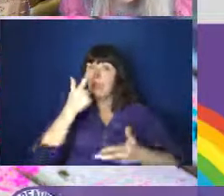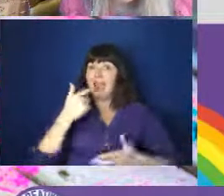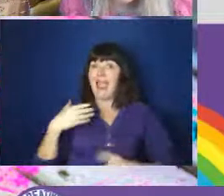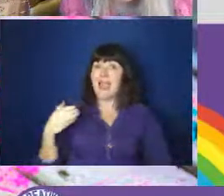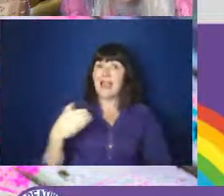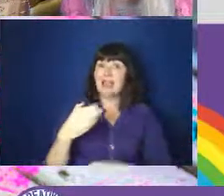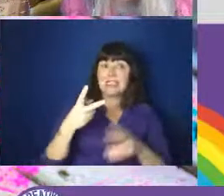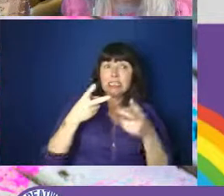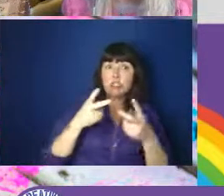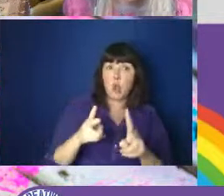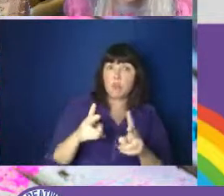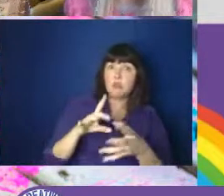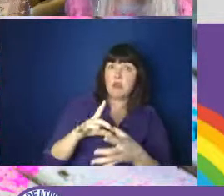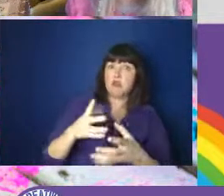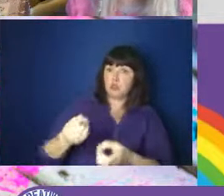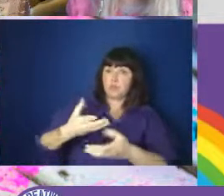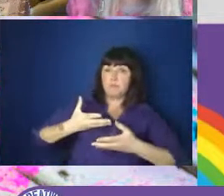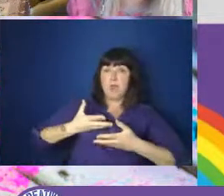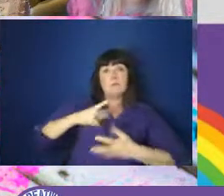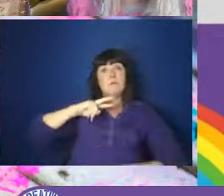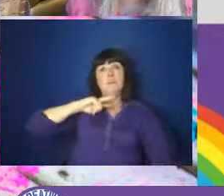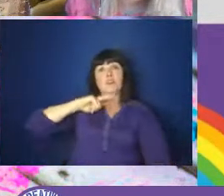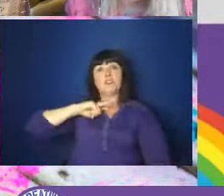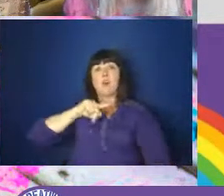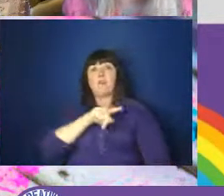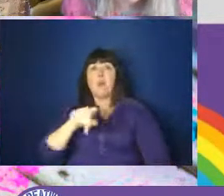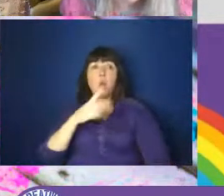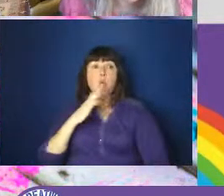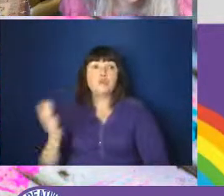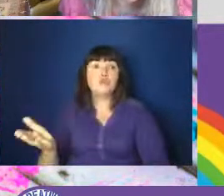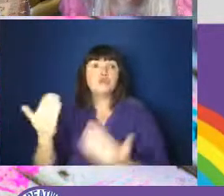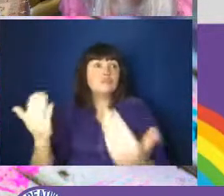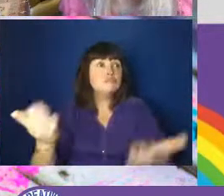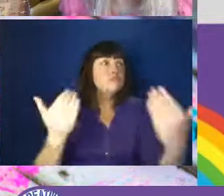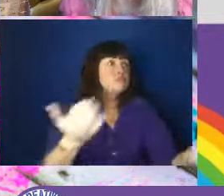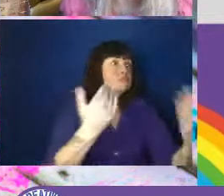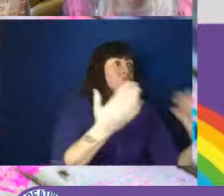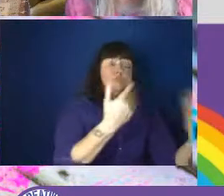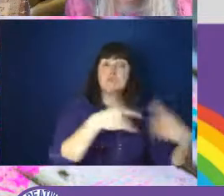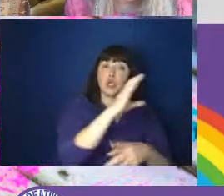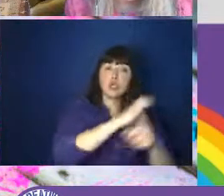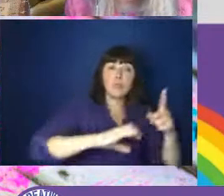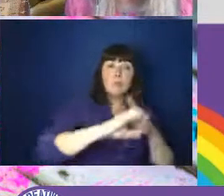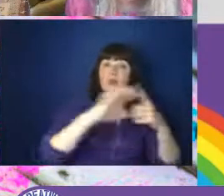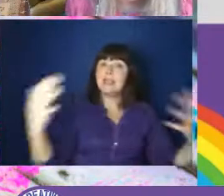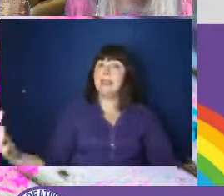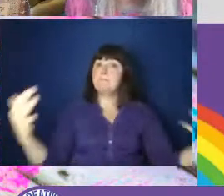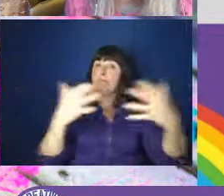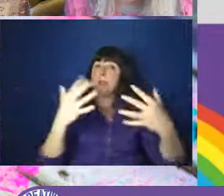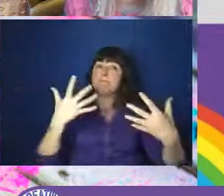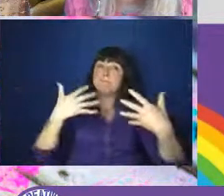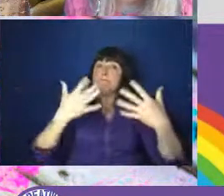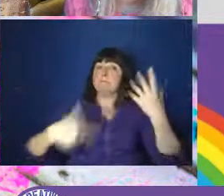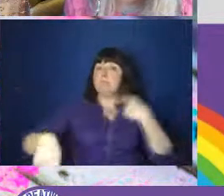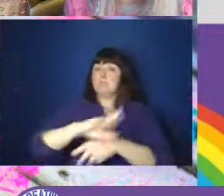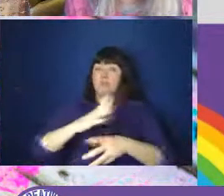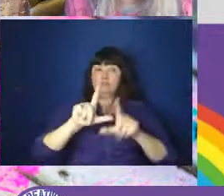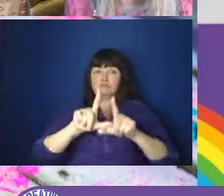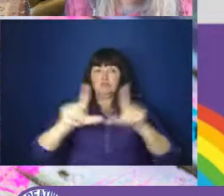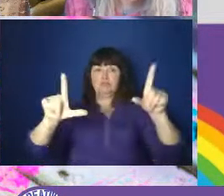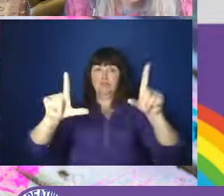to facilitate that. We really just want to bring all kinds of, you know, different communities together and just have creative